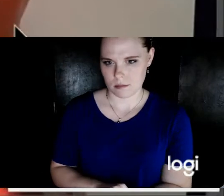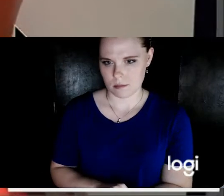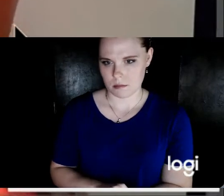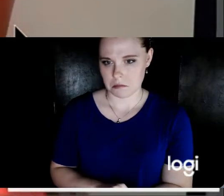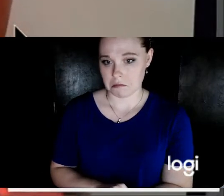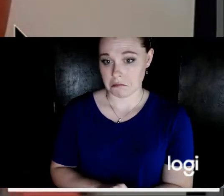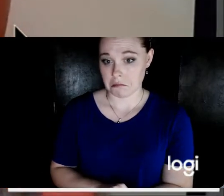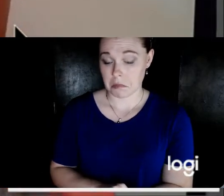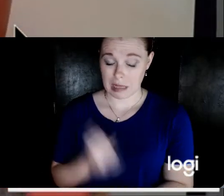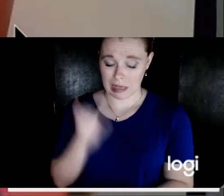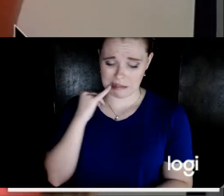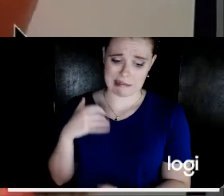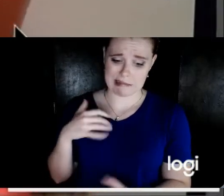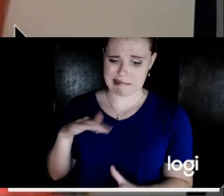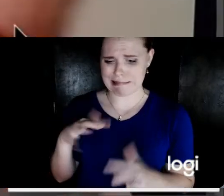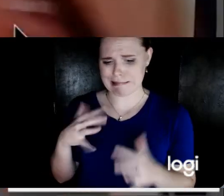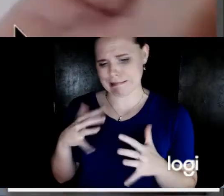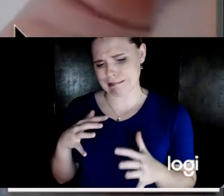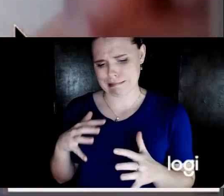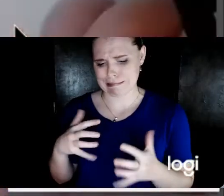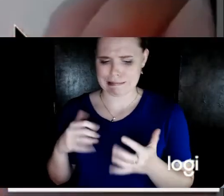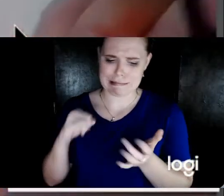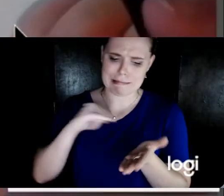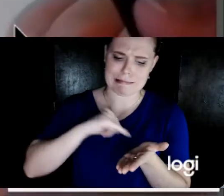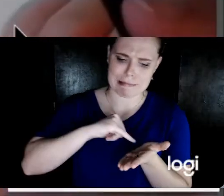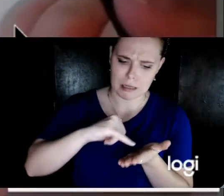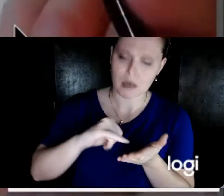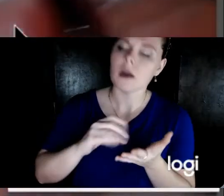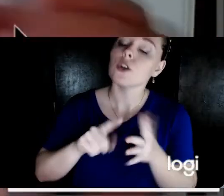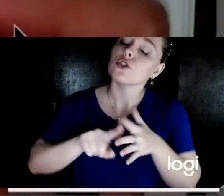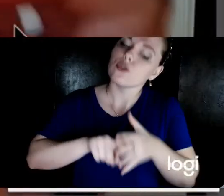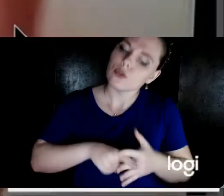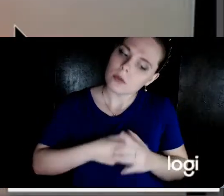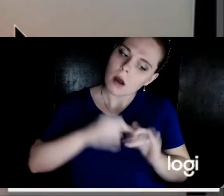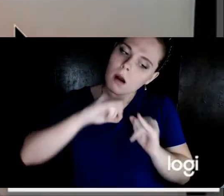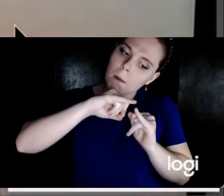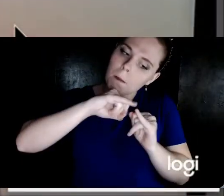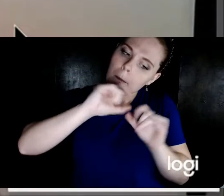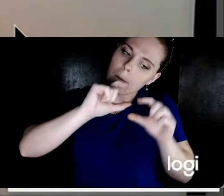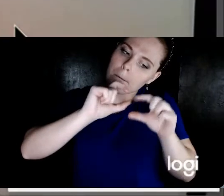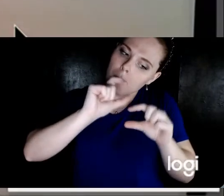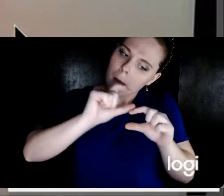If you don't feel confident making your lines, that's when you need to start with your dots.